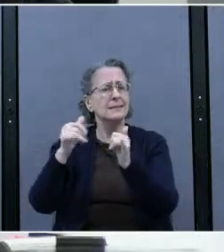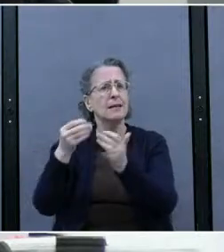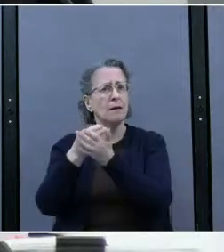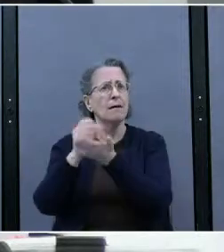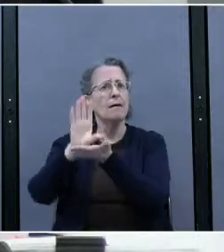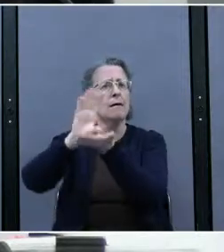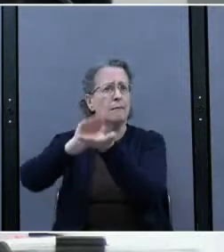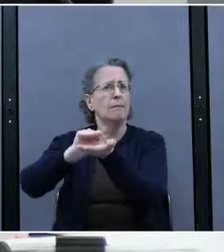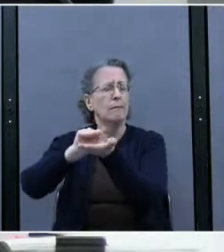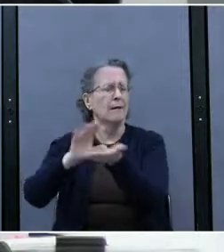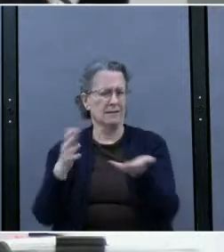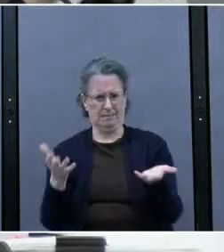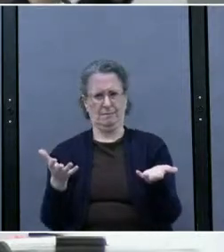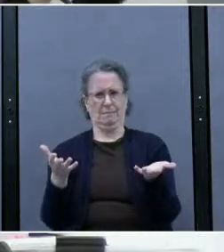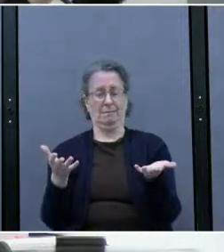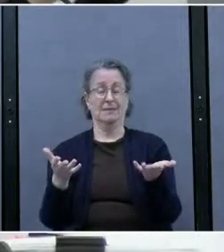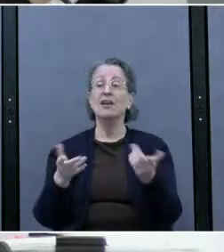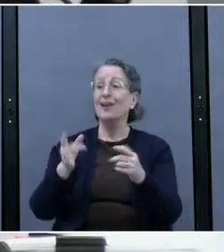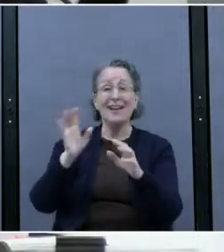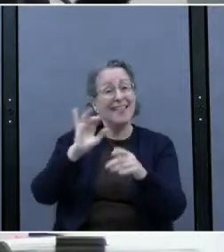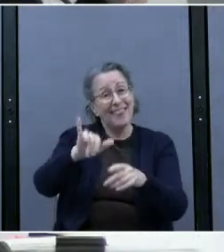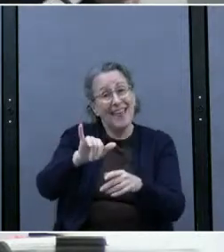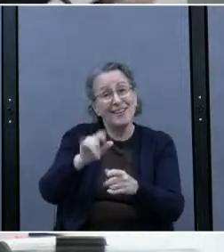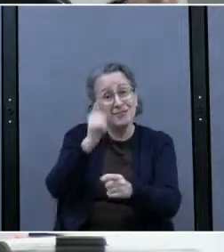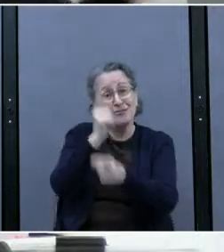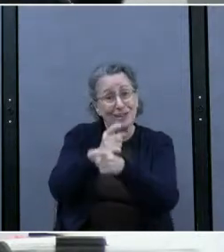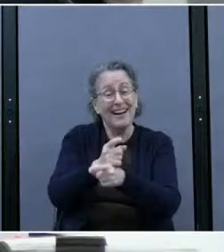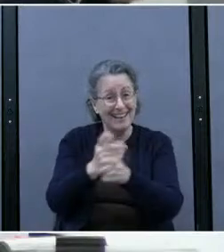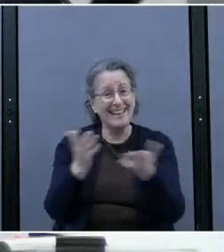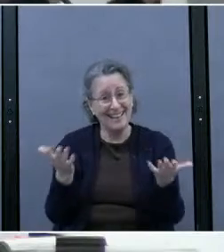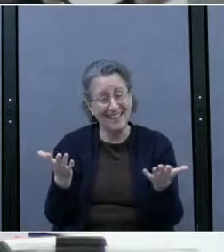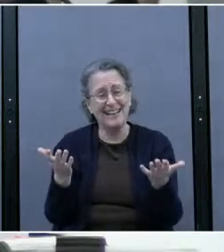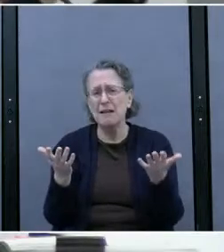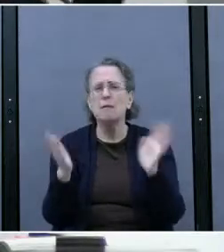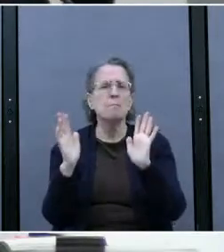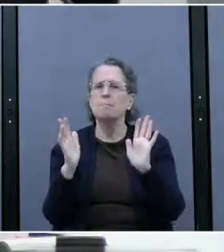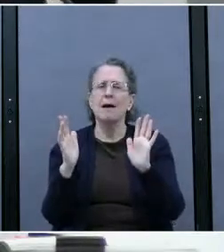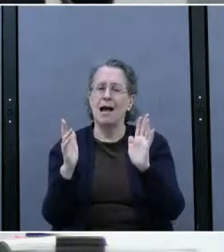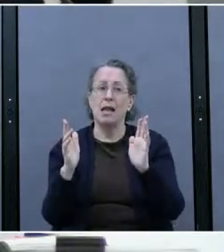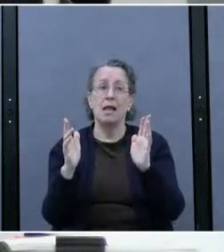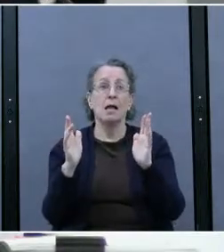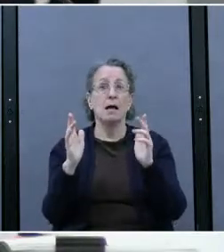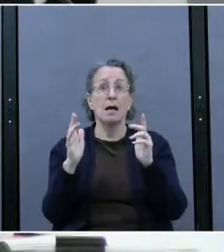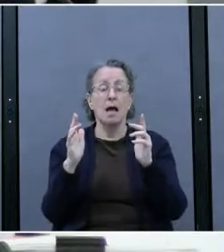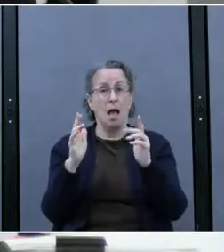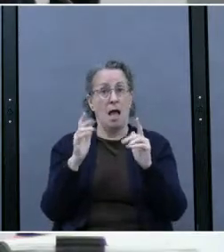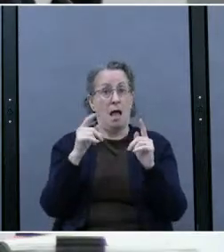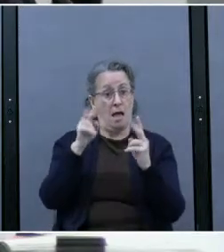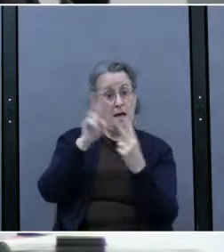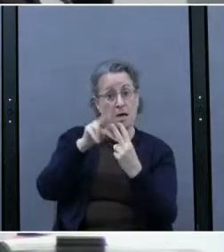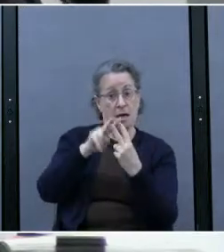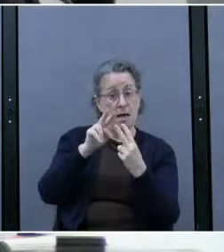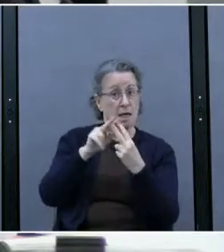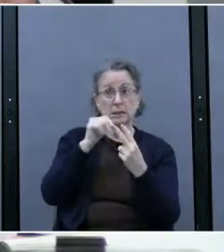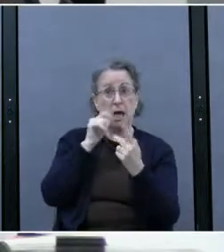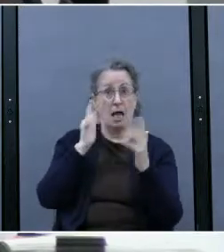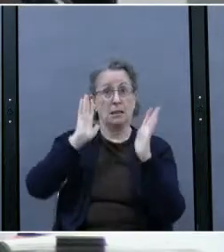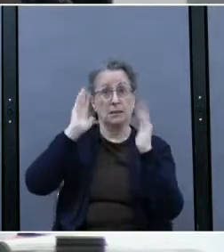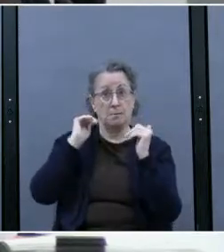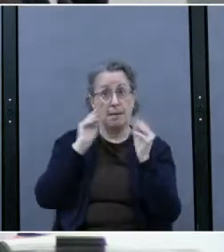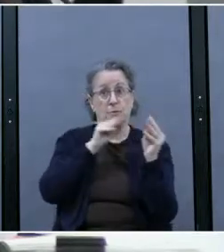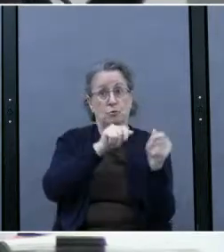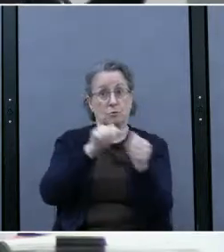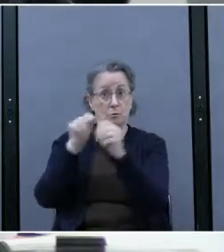are true, but it's important when you have large unexpected expenditures to bring it to